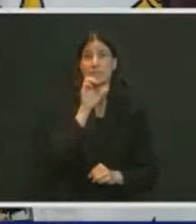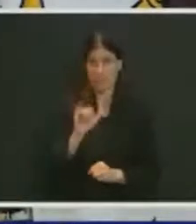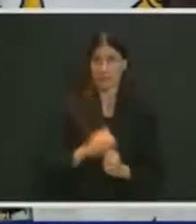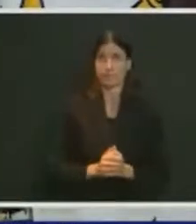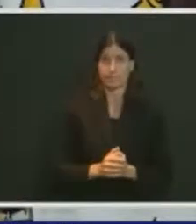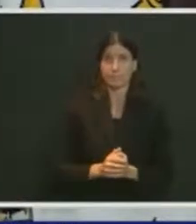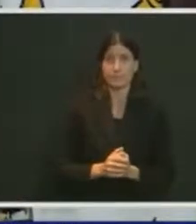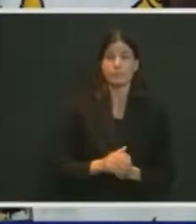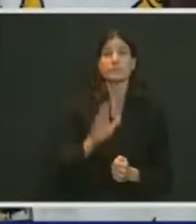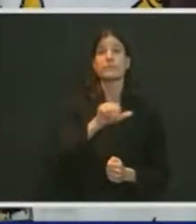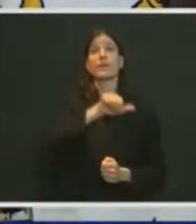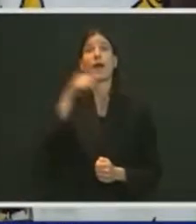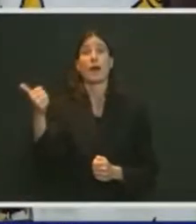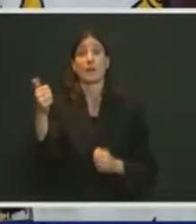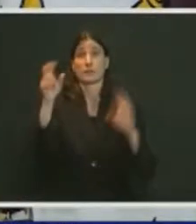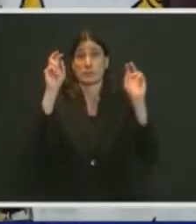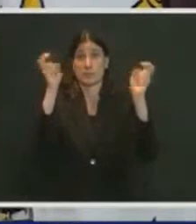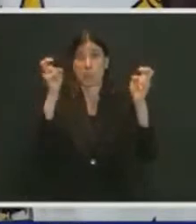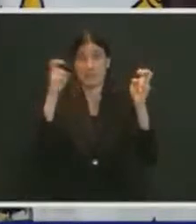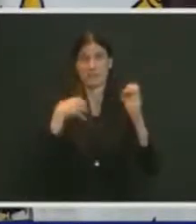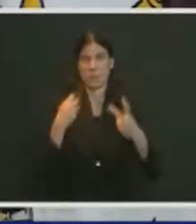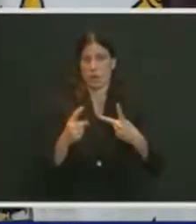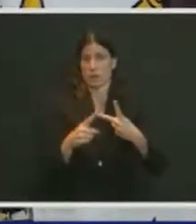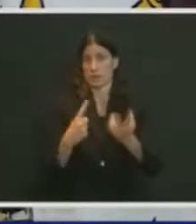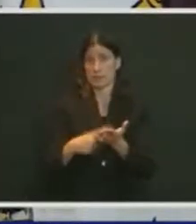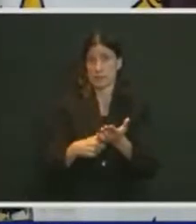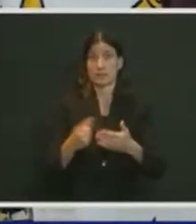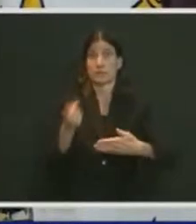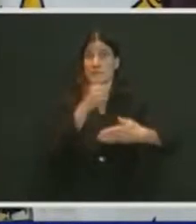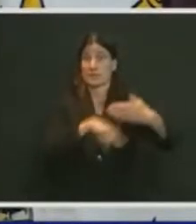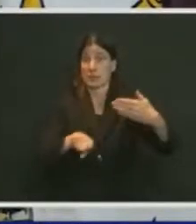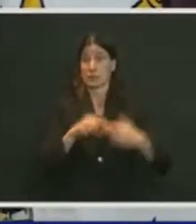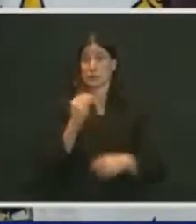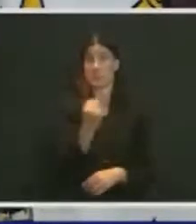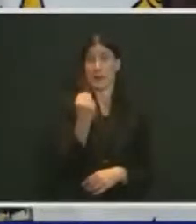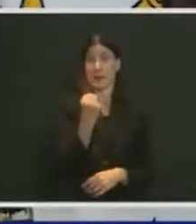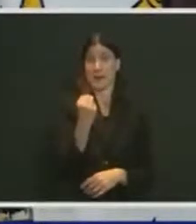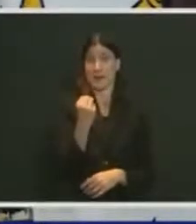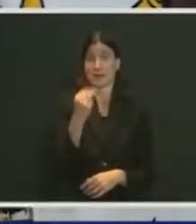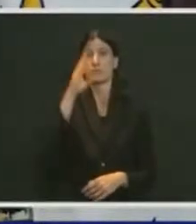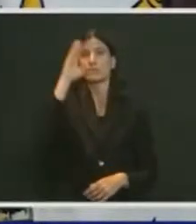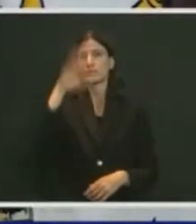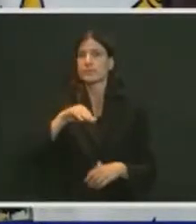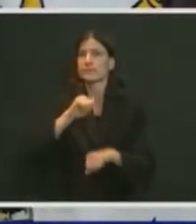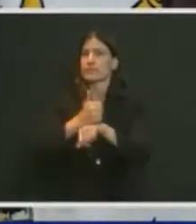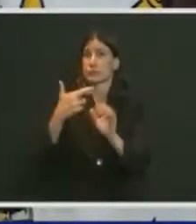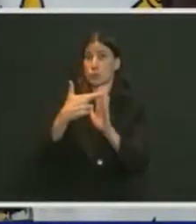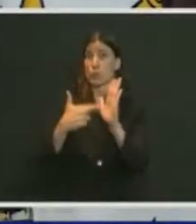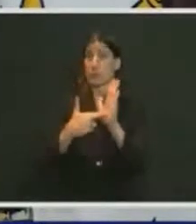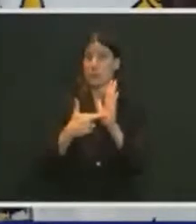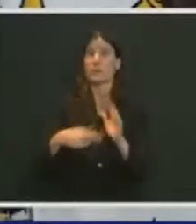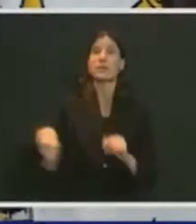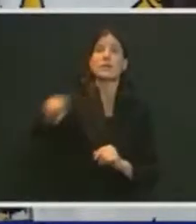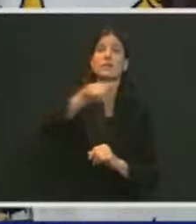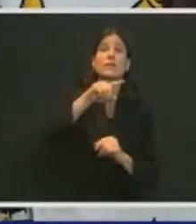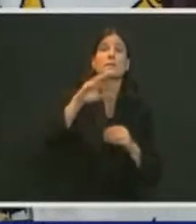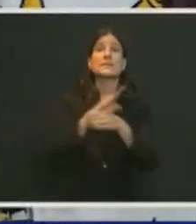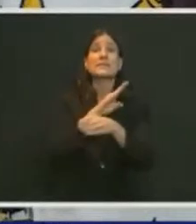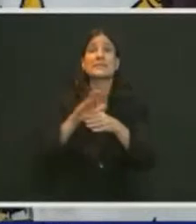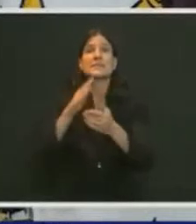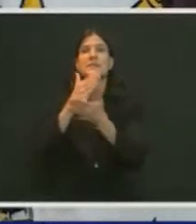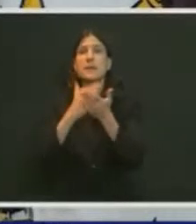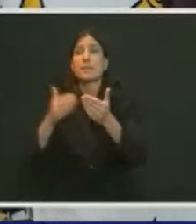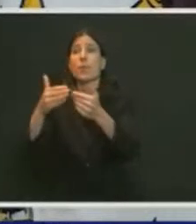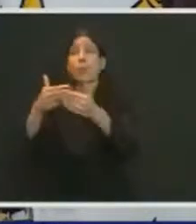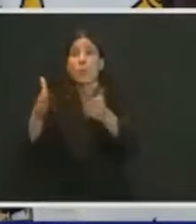which businesses that are reopening or are already open need to have their COVID-19 control plan